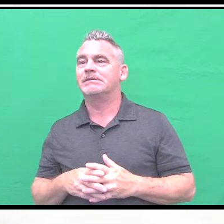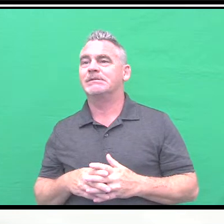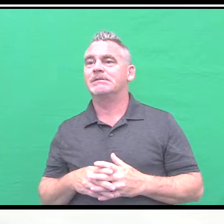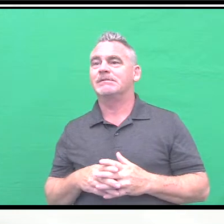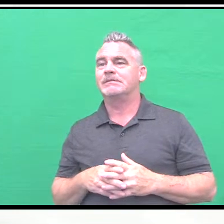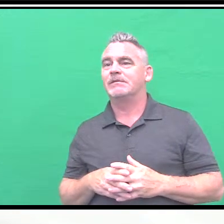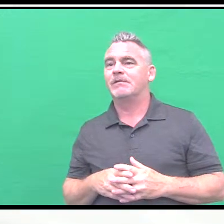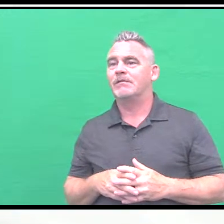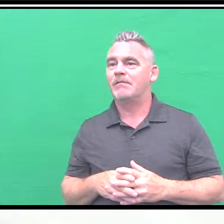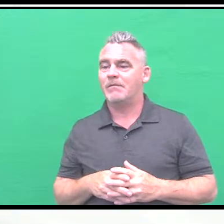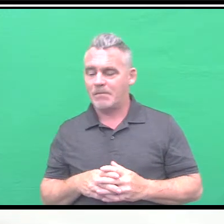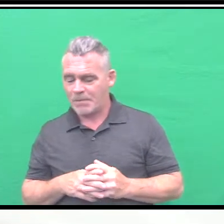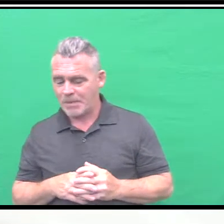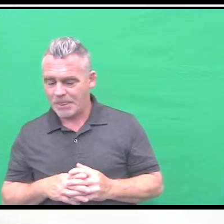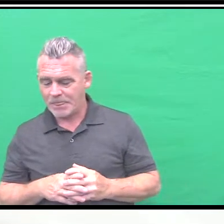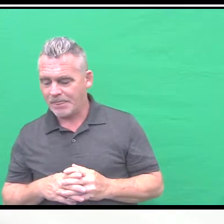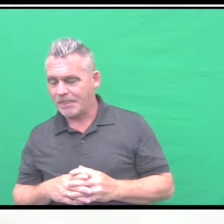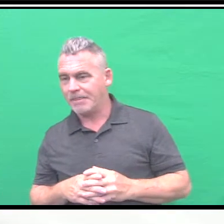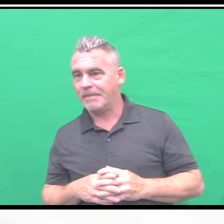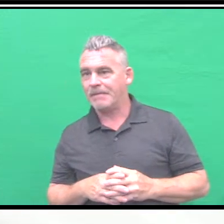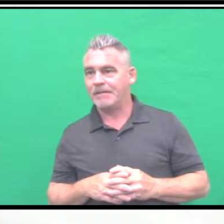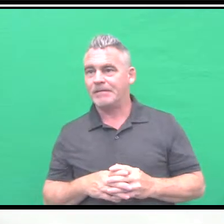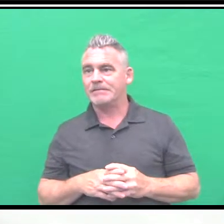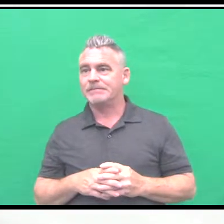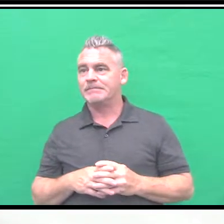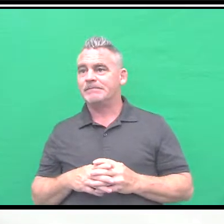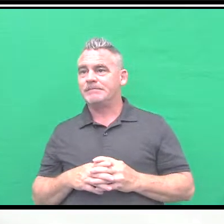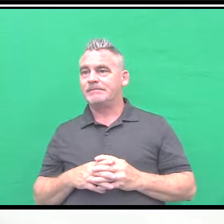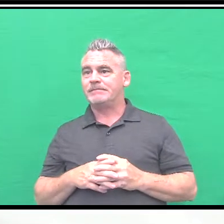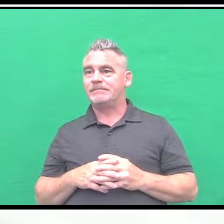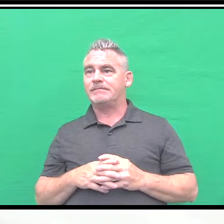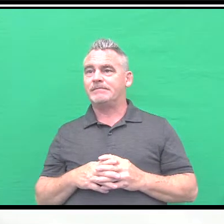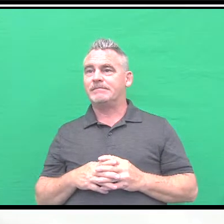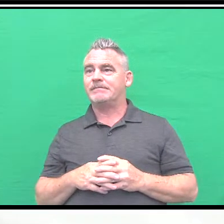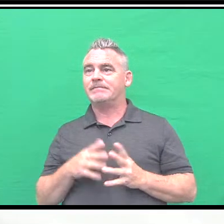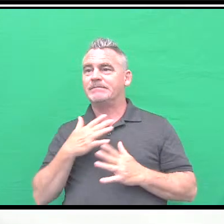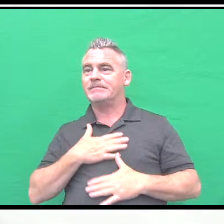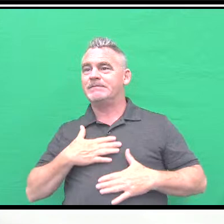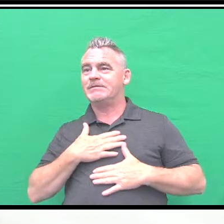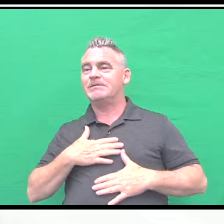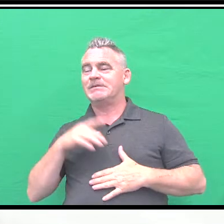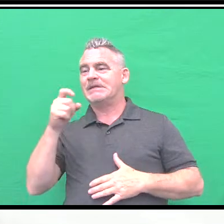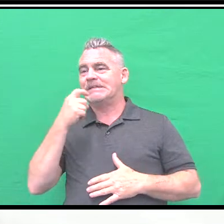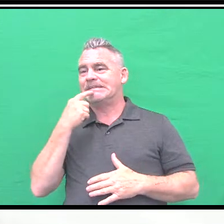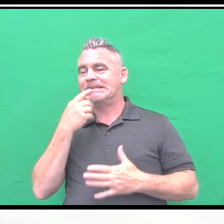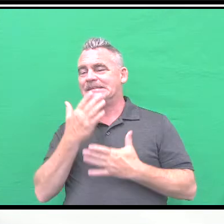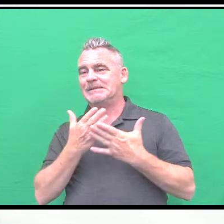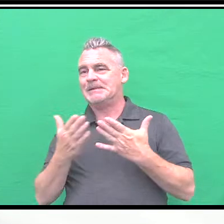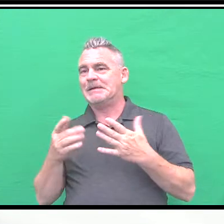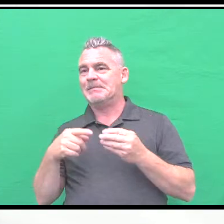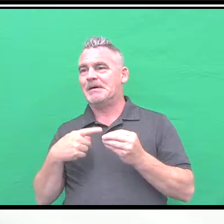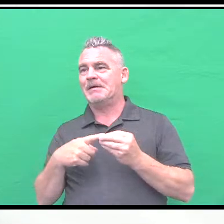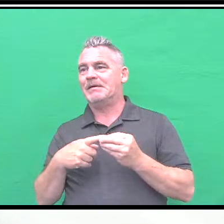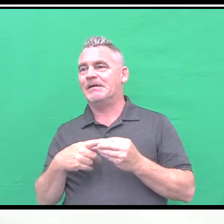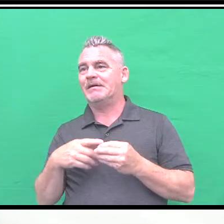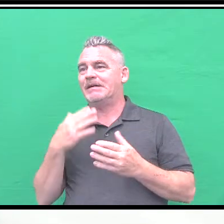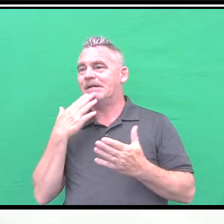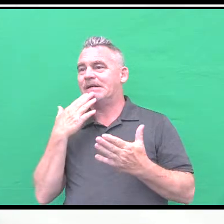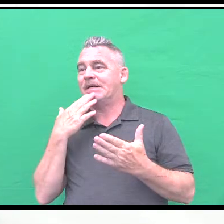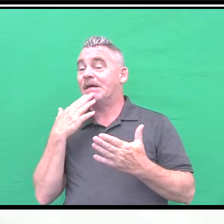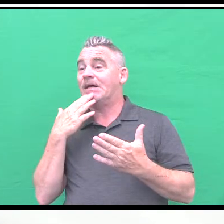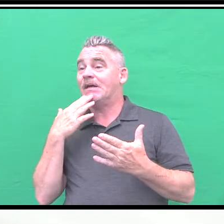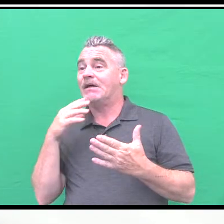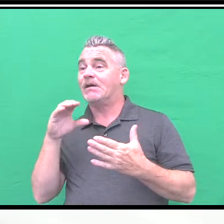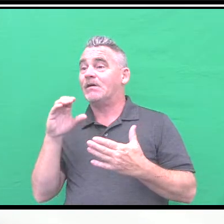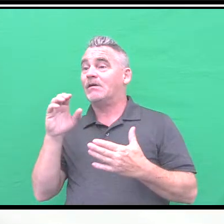And so I just really appreciated it, and so I had to share that with everybody. Well, thank you, and I also have to say, both